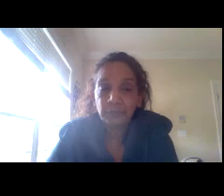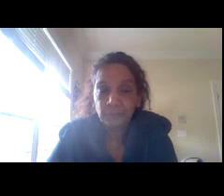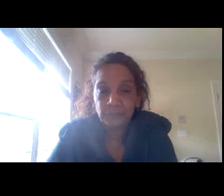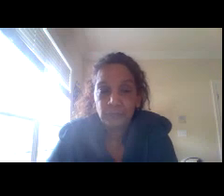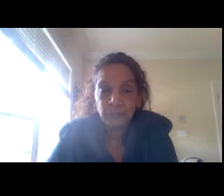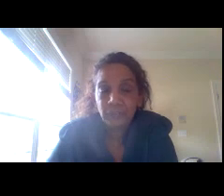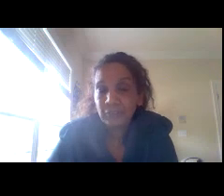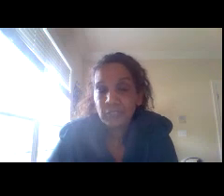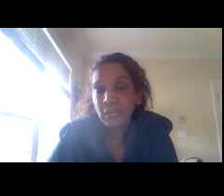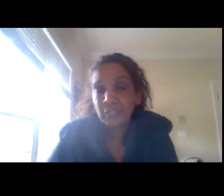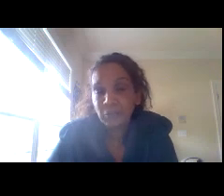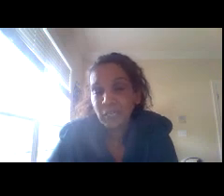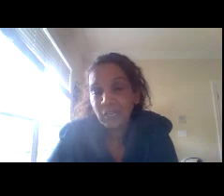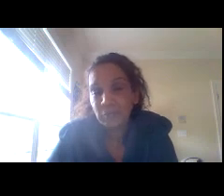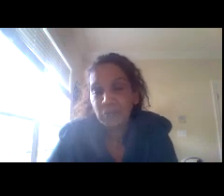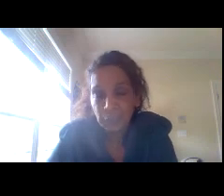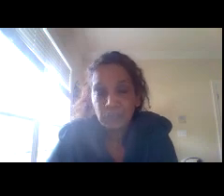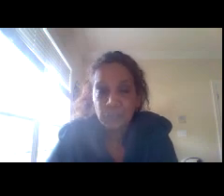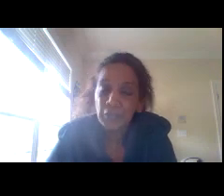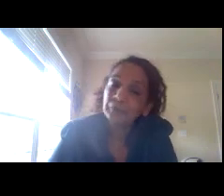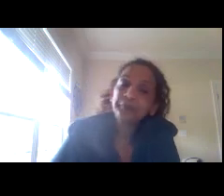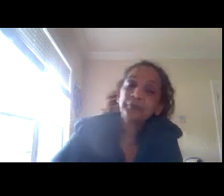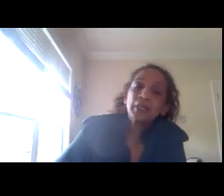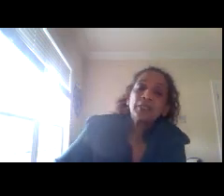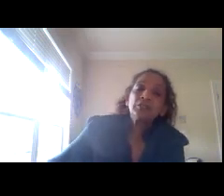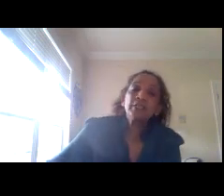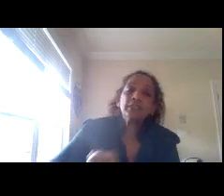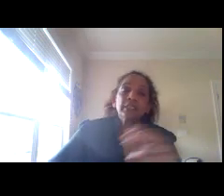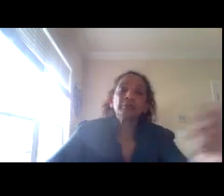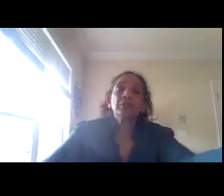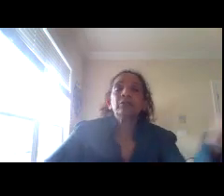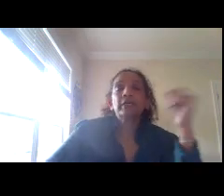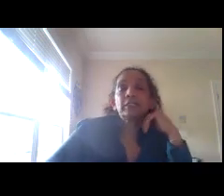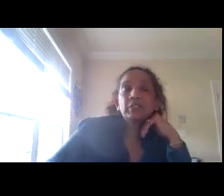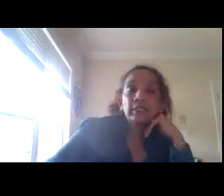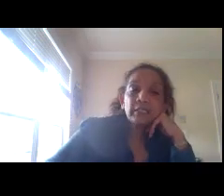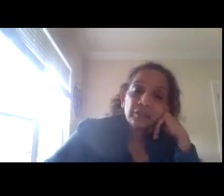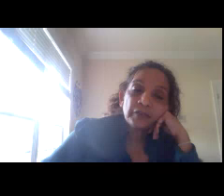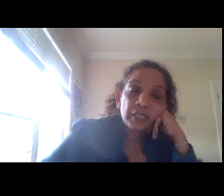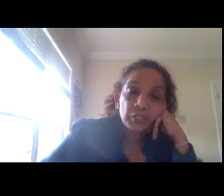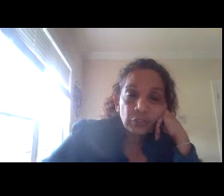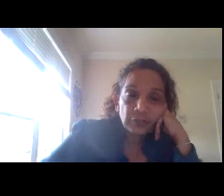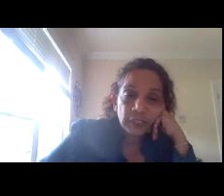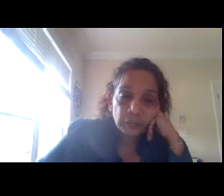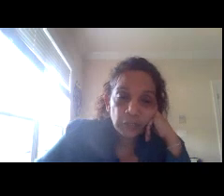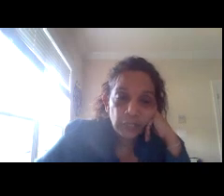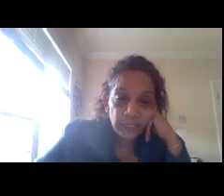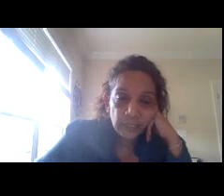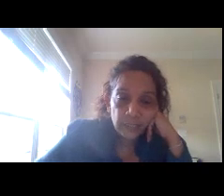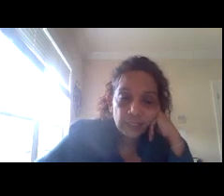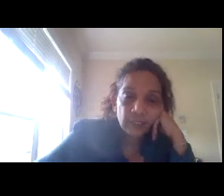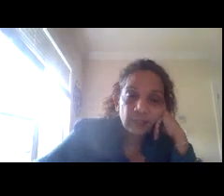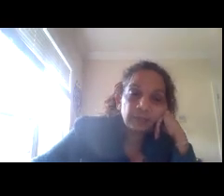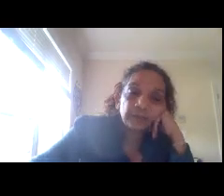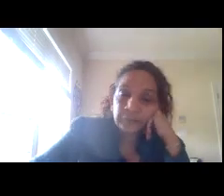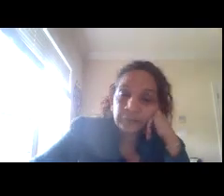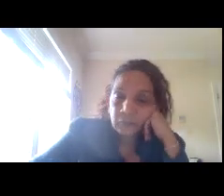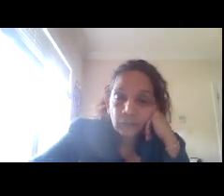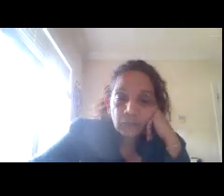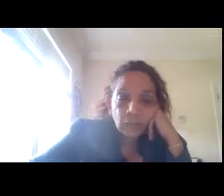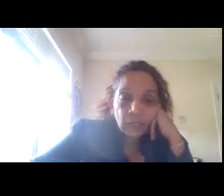for you. But if it's not, it may not be for you. So these are some of the advantages and disadvantages of fixed amount grants.